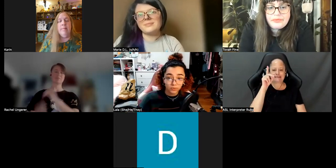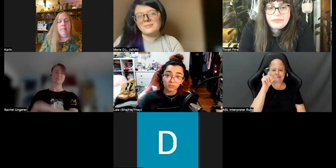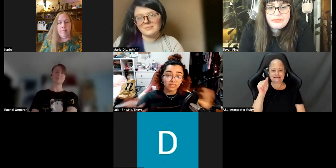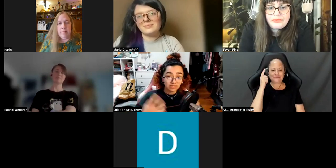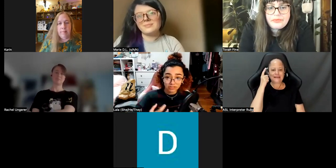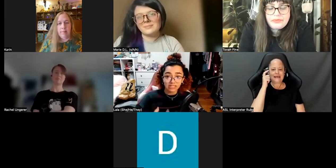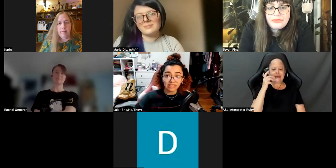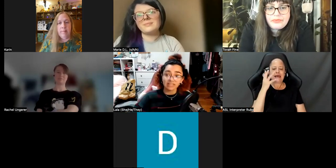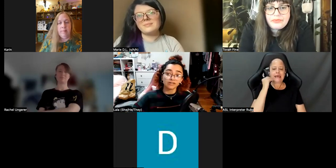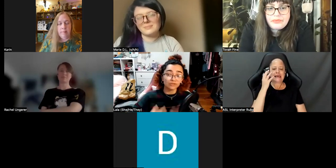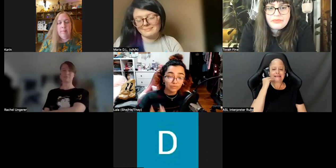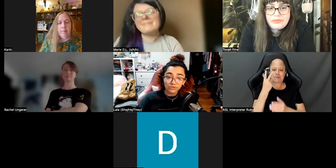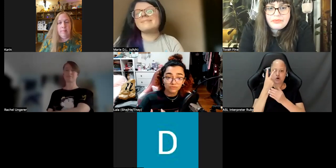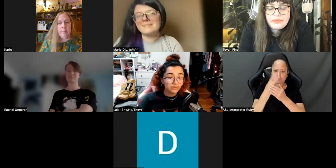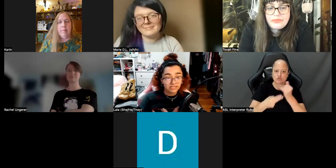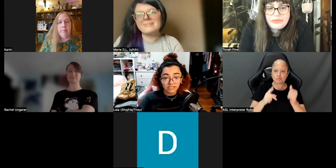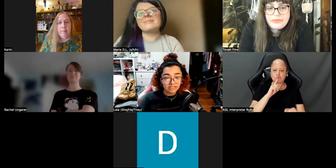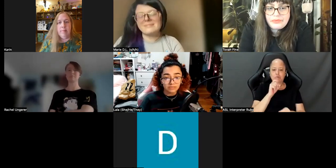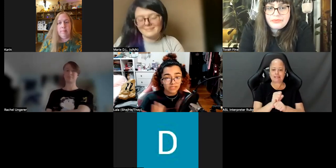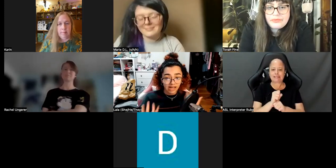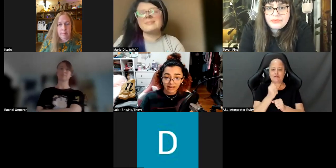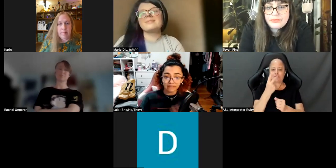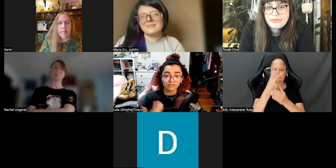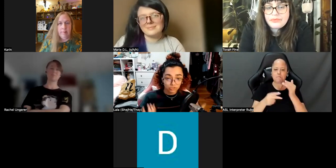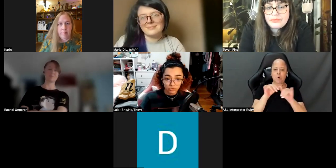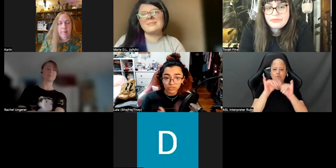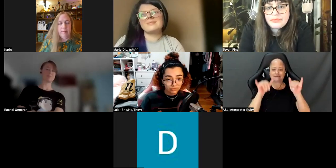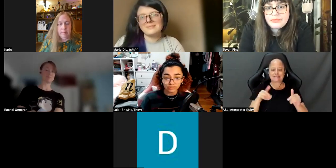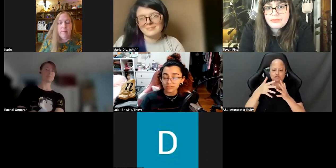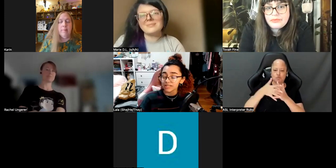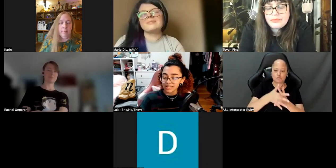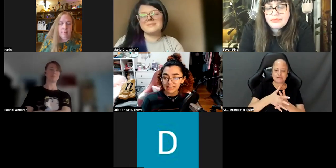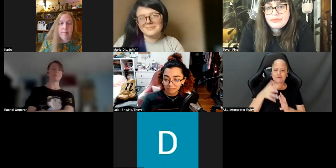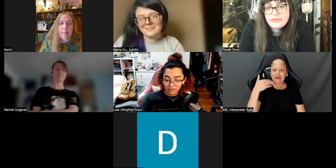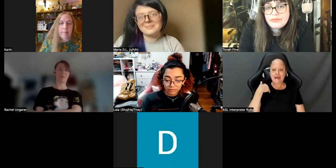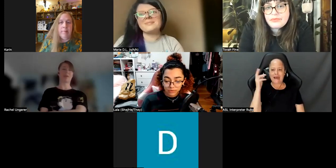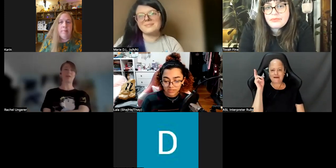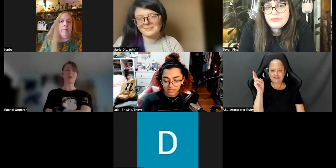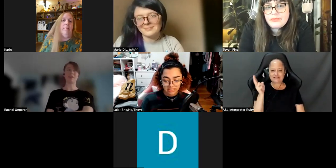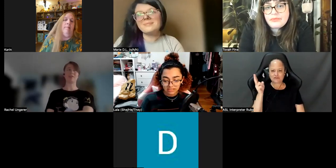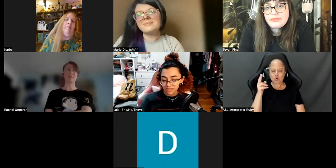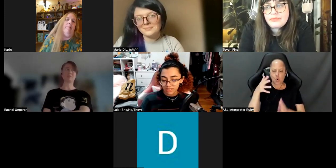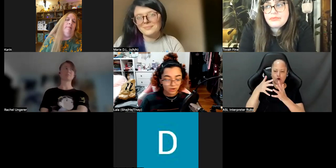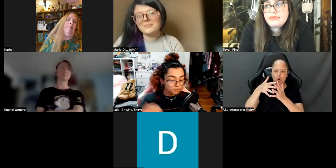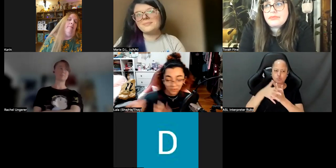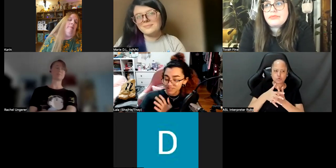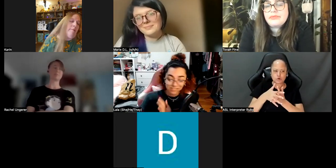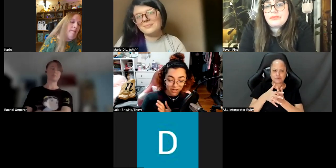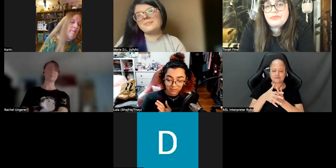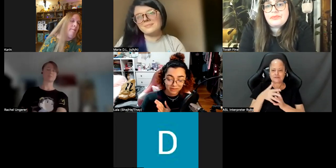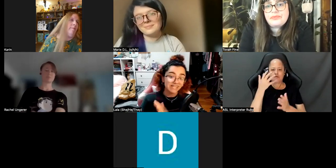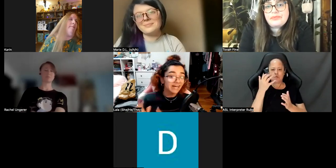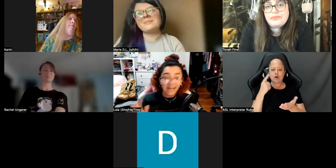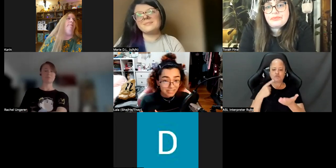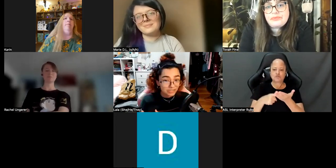experience both, but literally the roots of both systems have historical roots. And if we want to